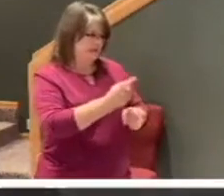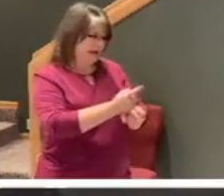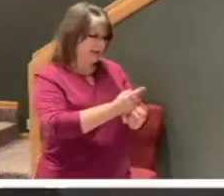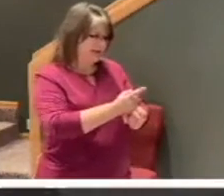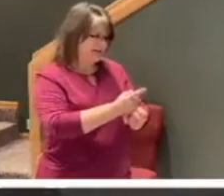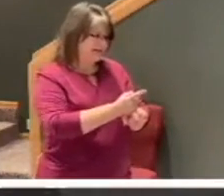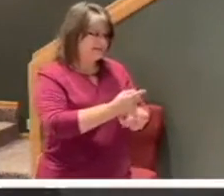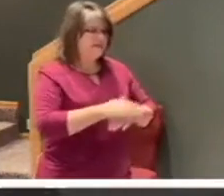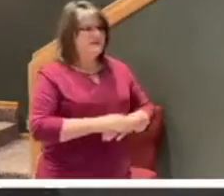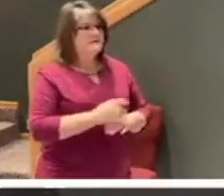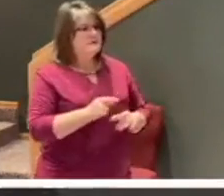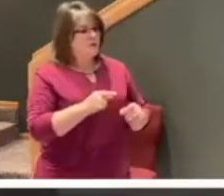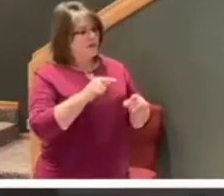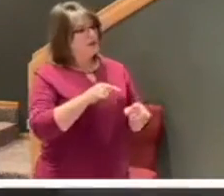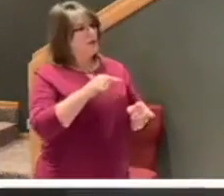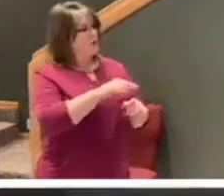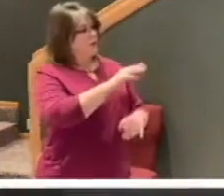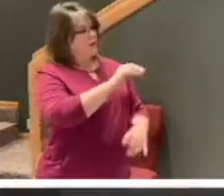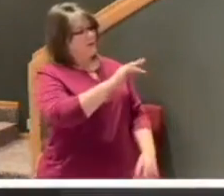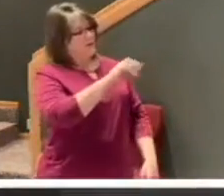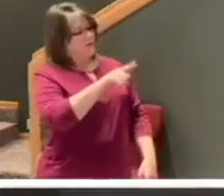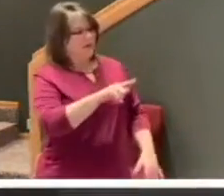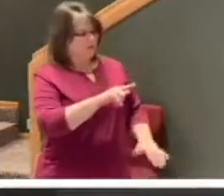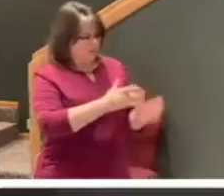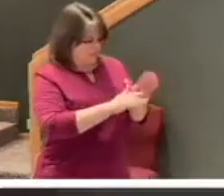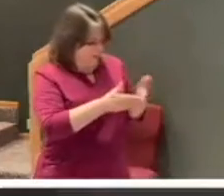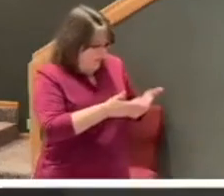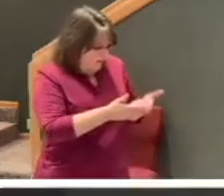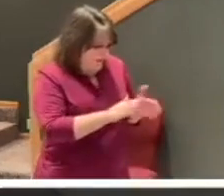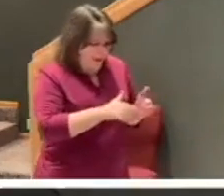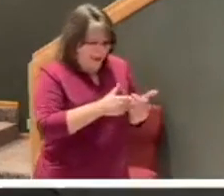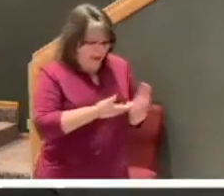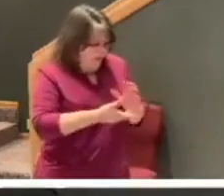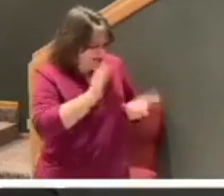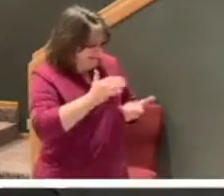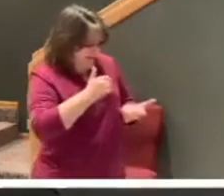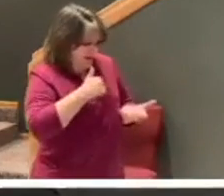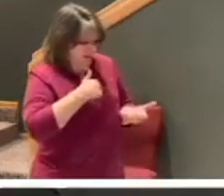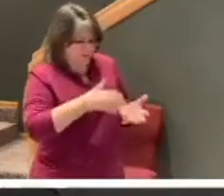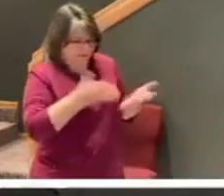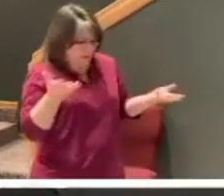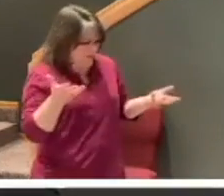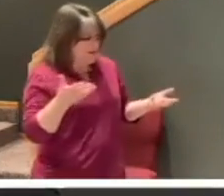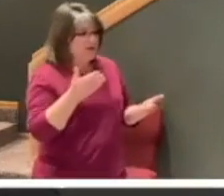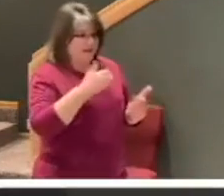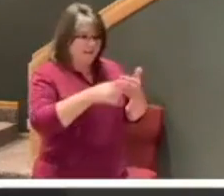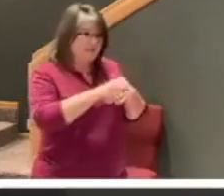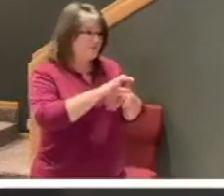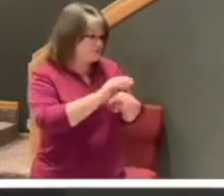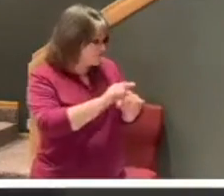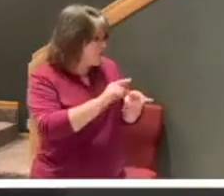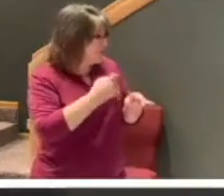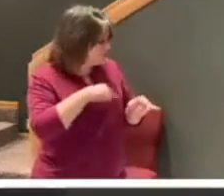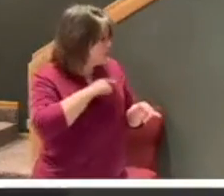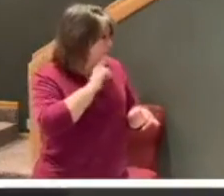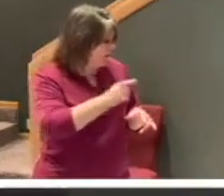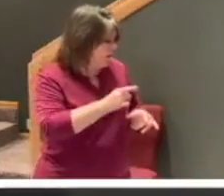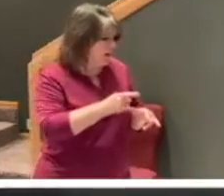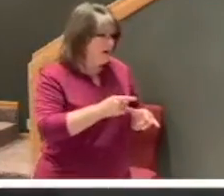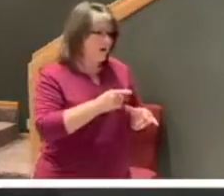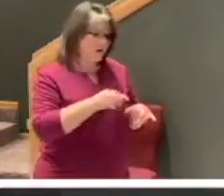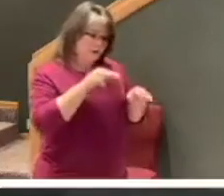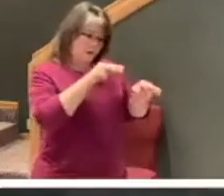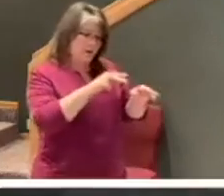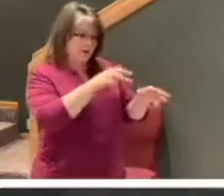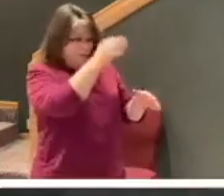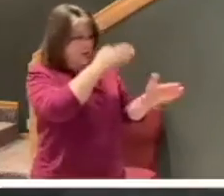we go back to the manual. We're like, hey, how are we messing this up so bad, even in the church? And so we go back and we look at